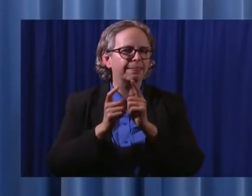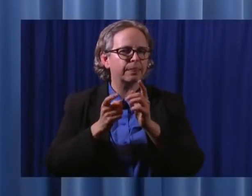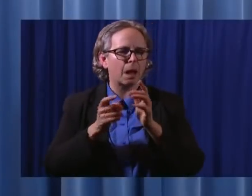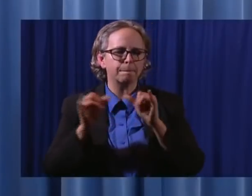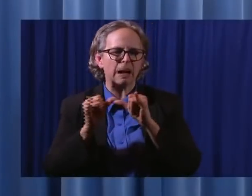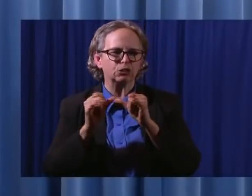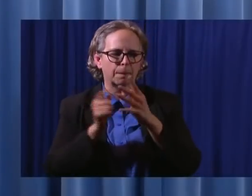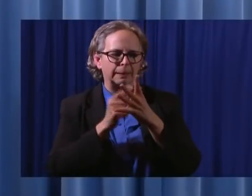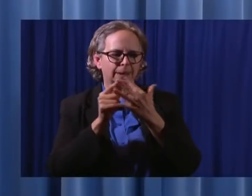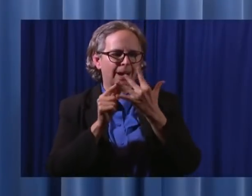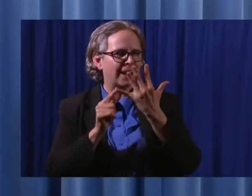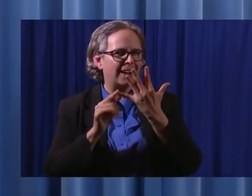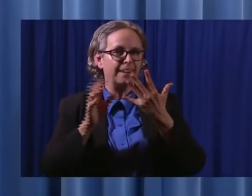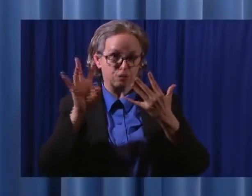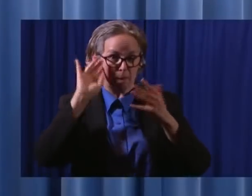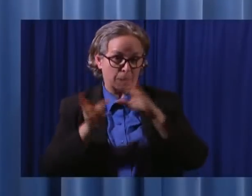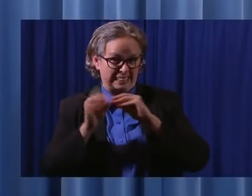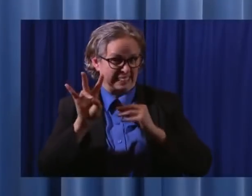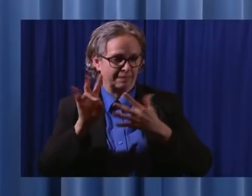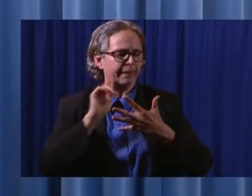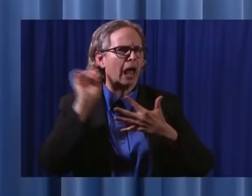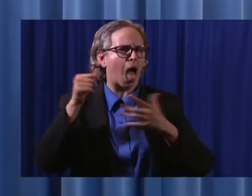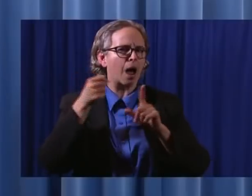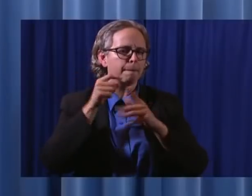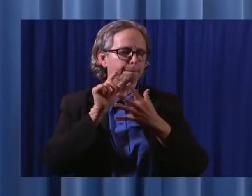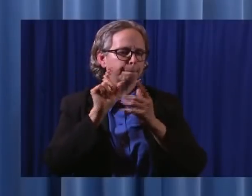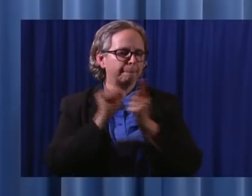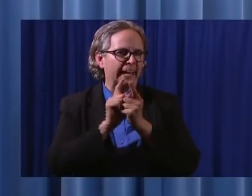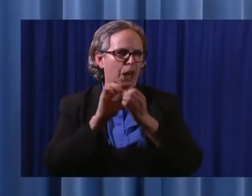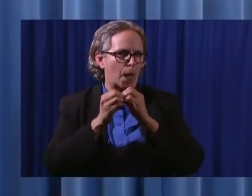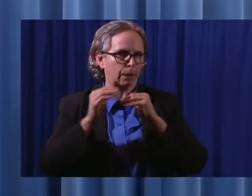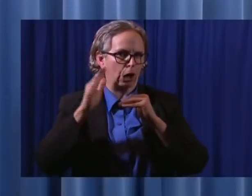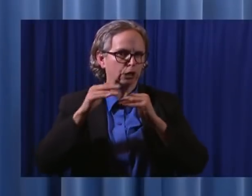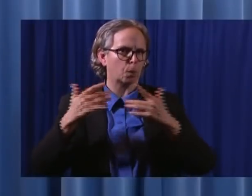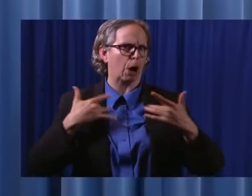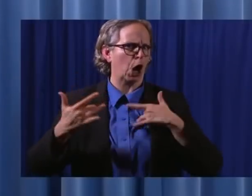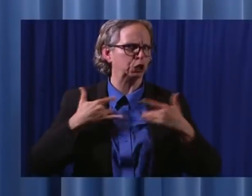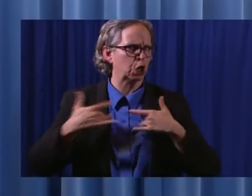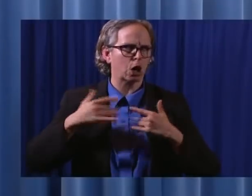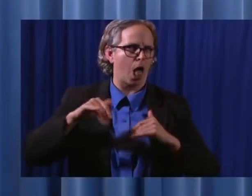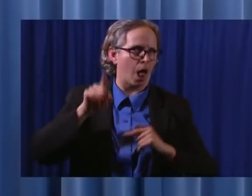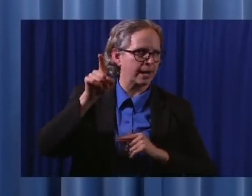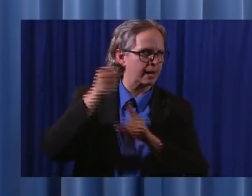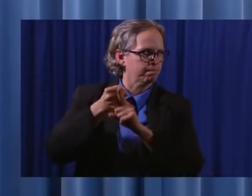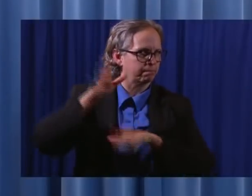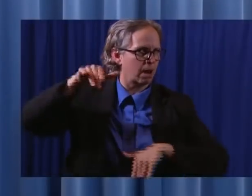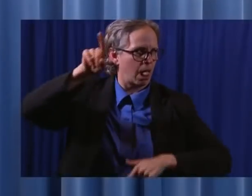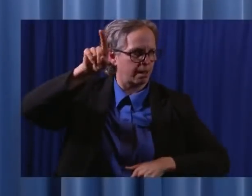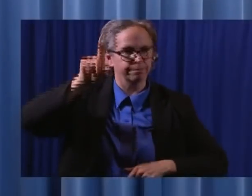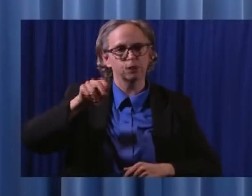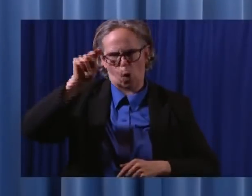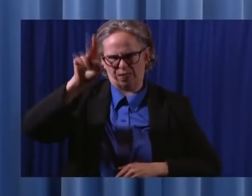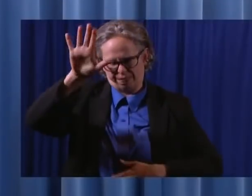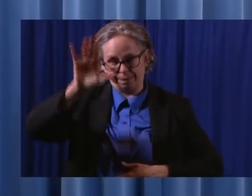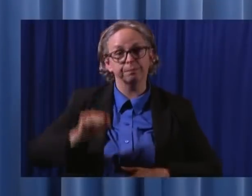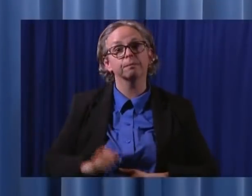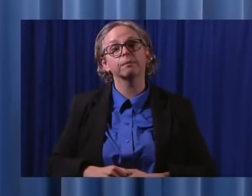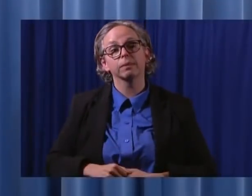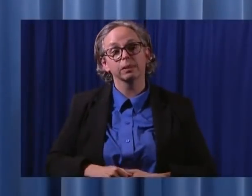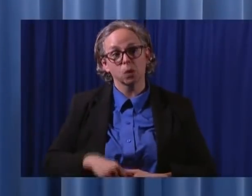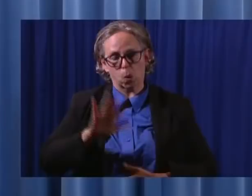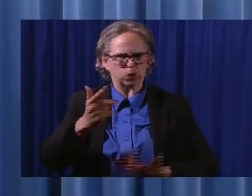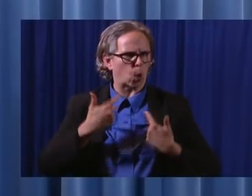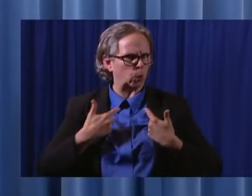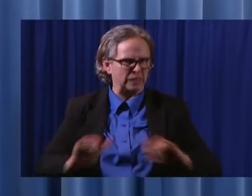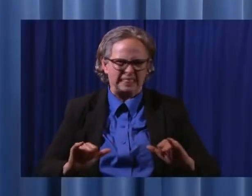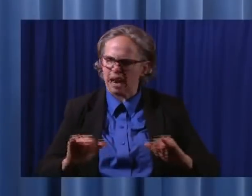So the answer to your question is we're going to watch these numbers, and when we